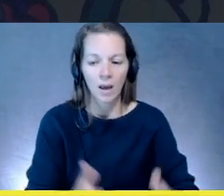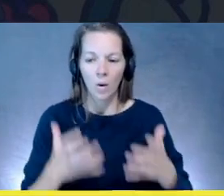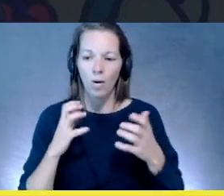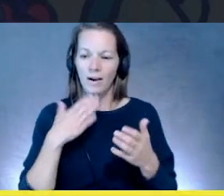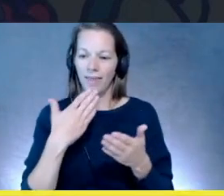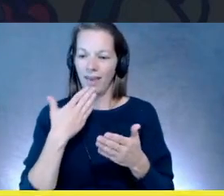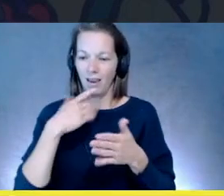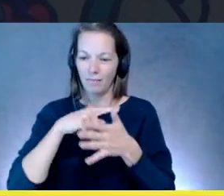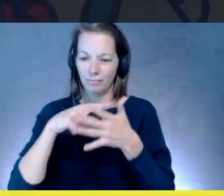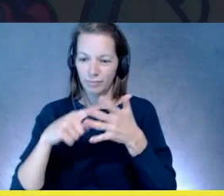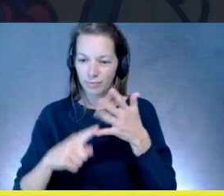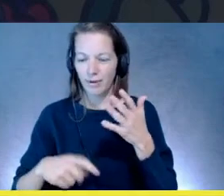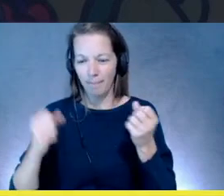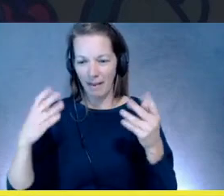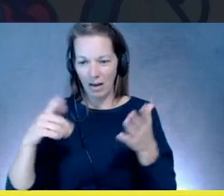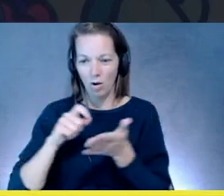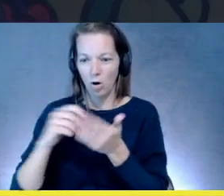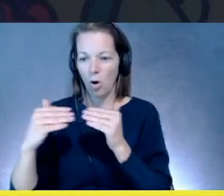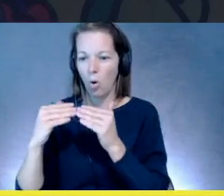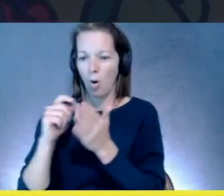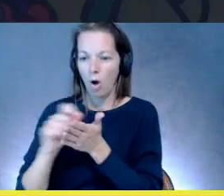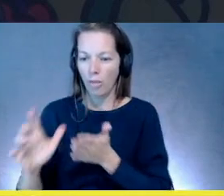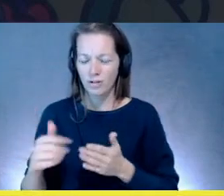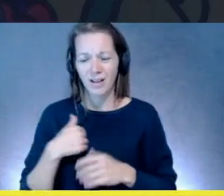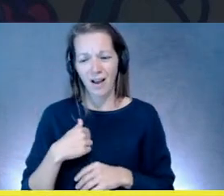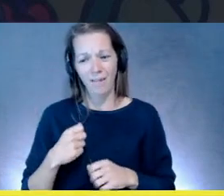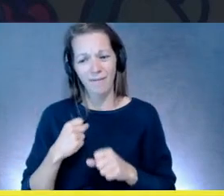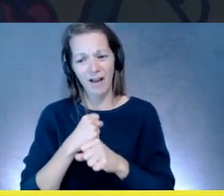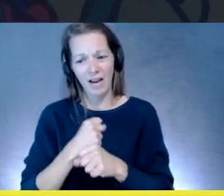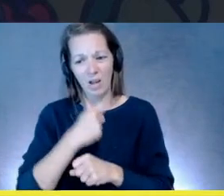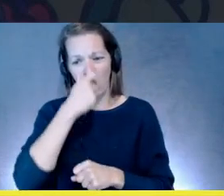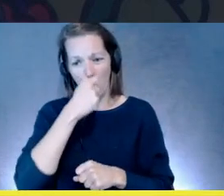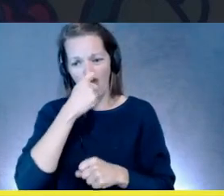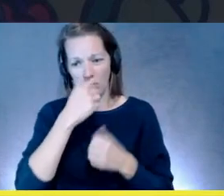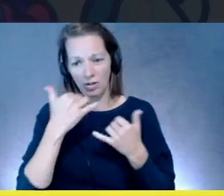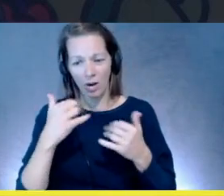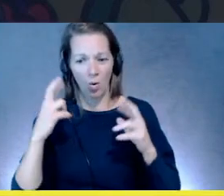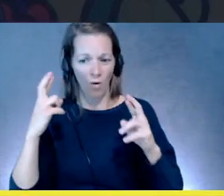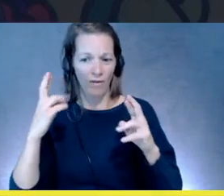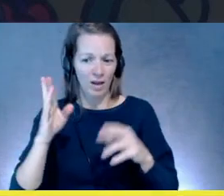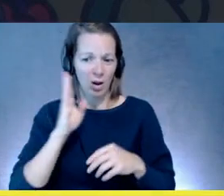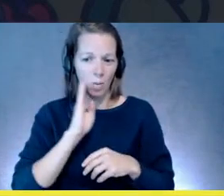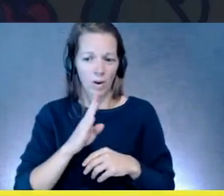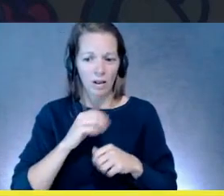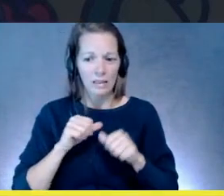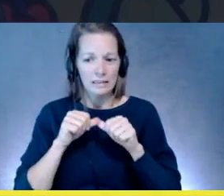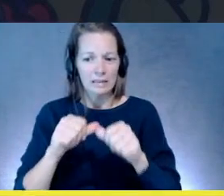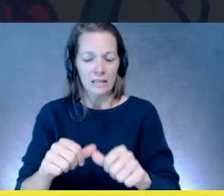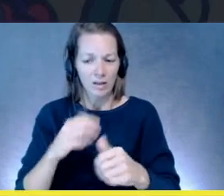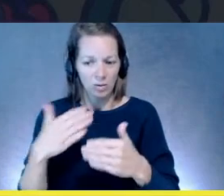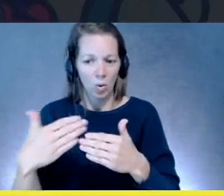fighting a cold today, but I hope my voice will hold out while I talk about perinatal health risks and outcomes.